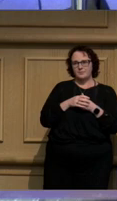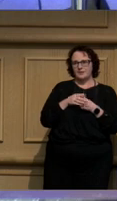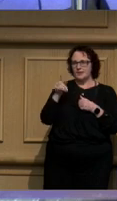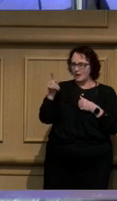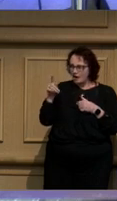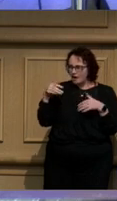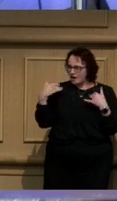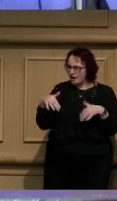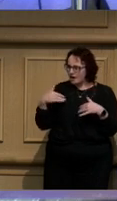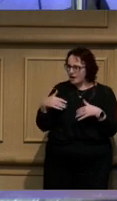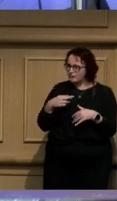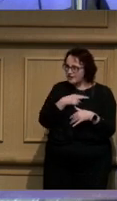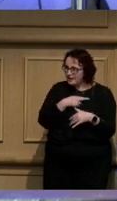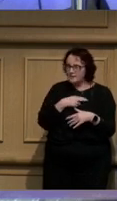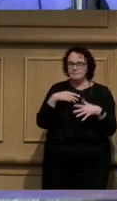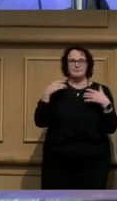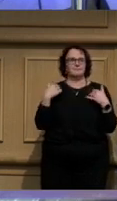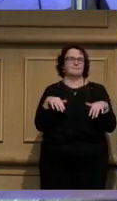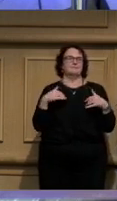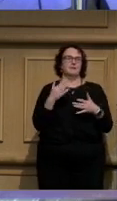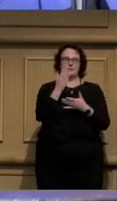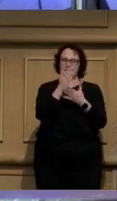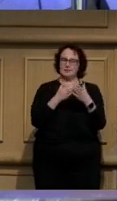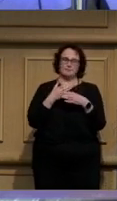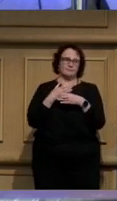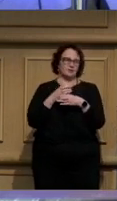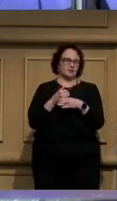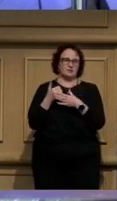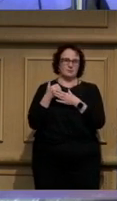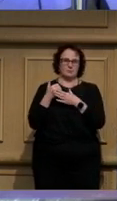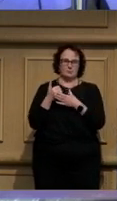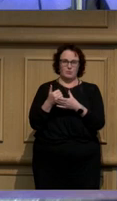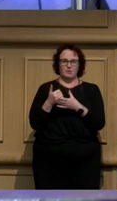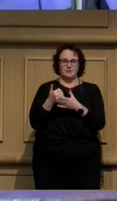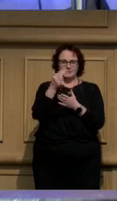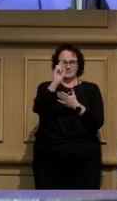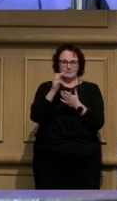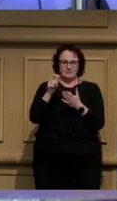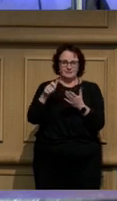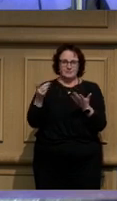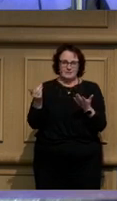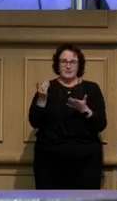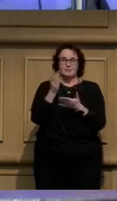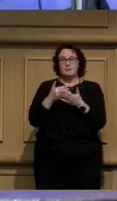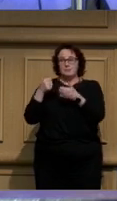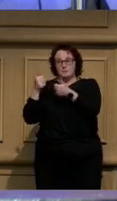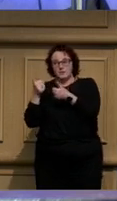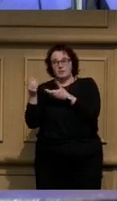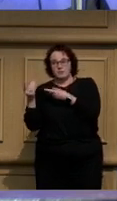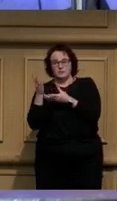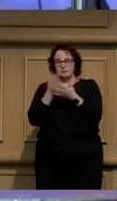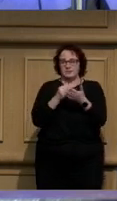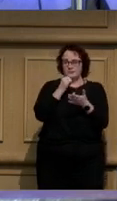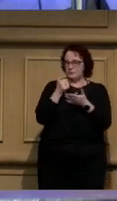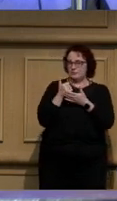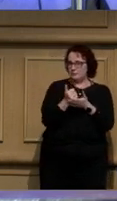amazed, you know, because that's, some countries obviously do support their artists very well, but some don't, and the idea